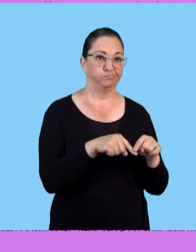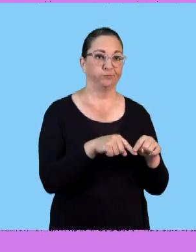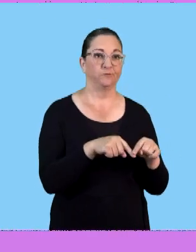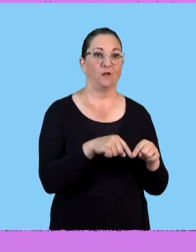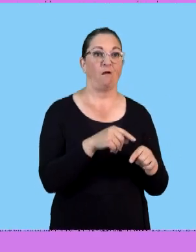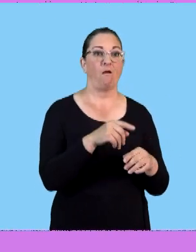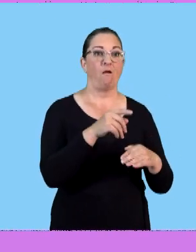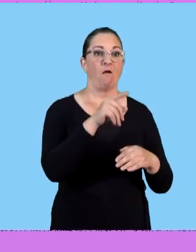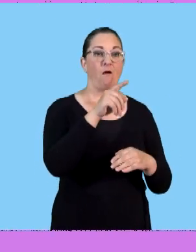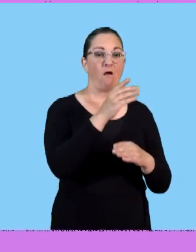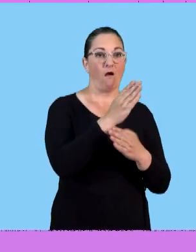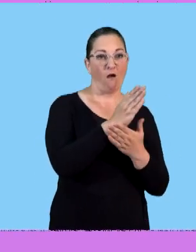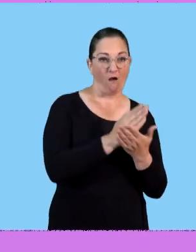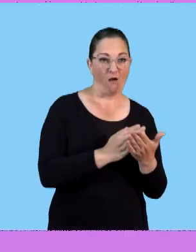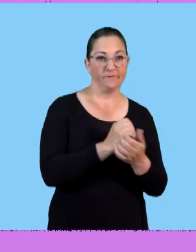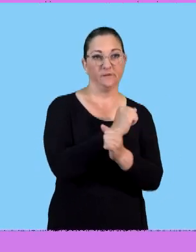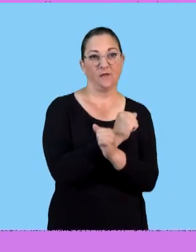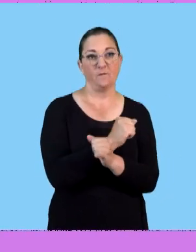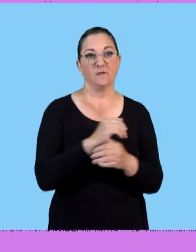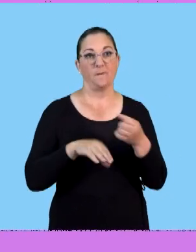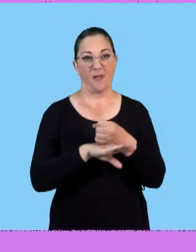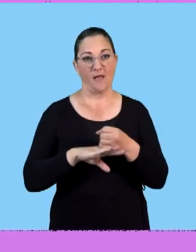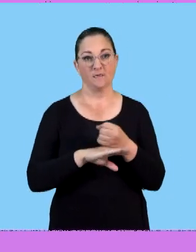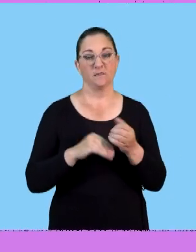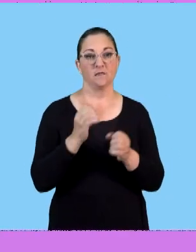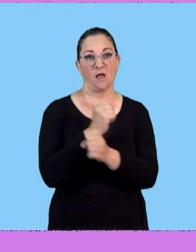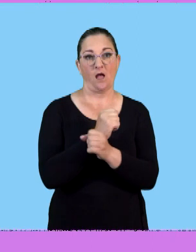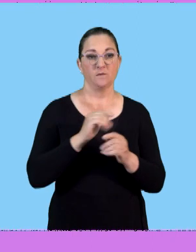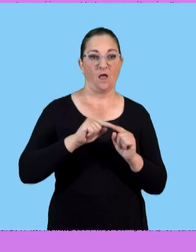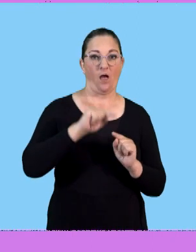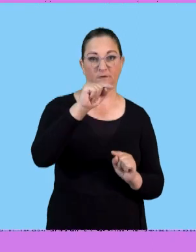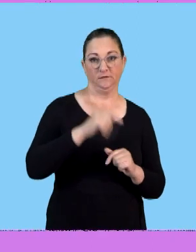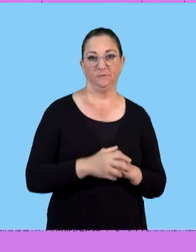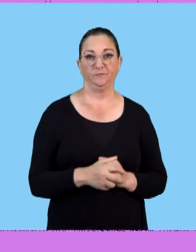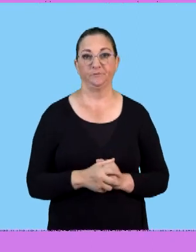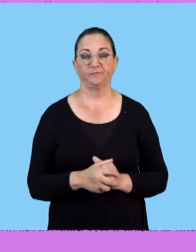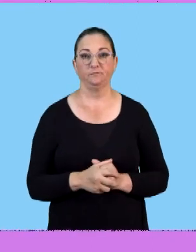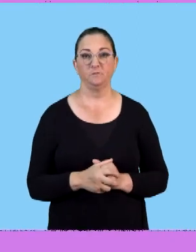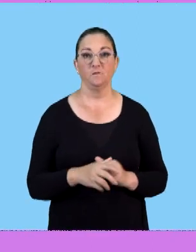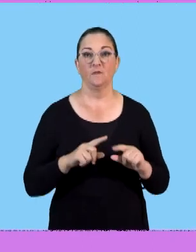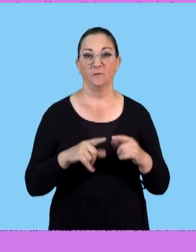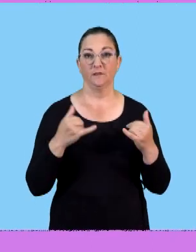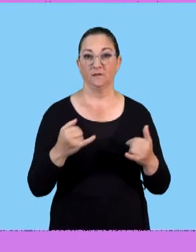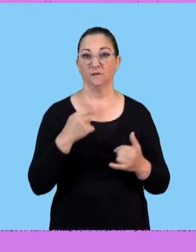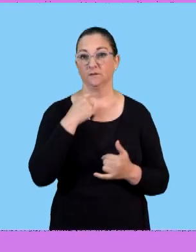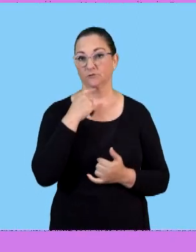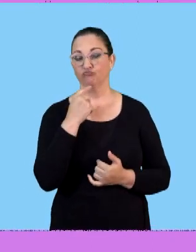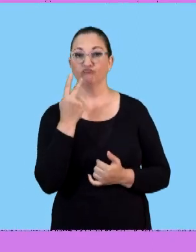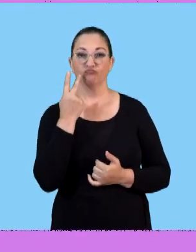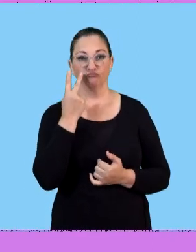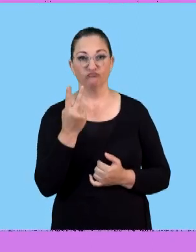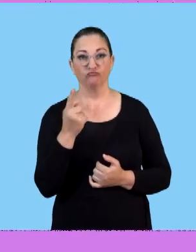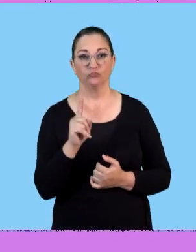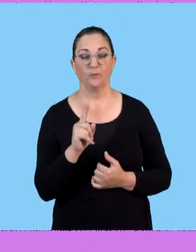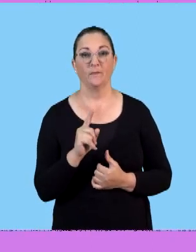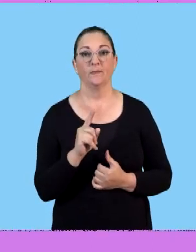half times base times height. Now let's look again at what was given. Remember, this time around,